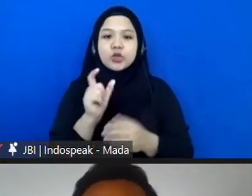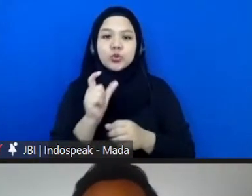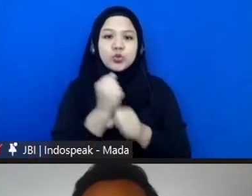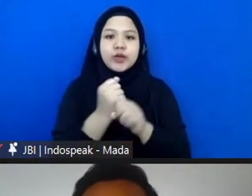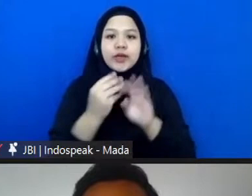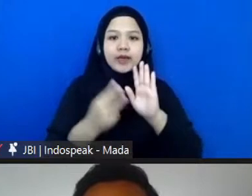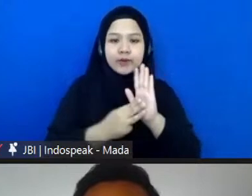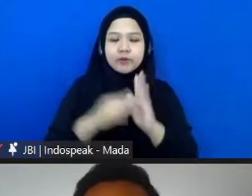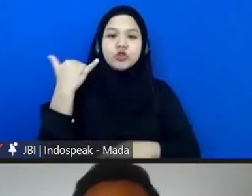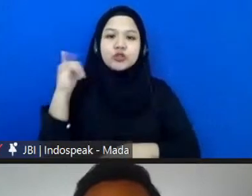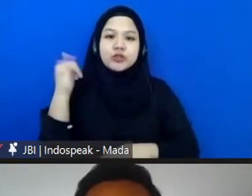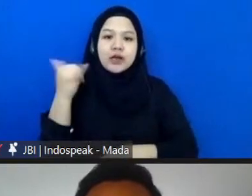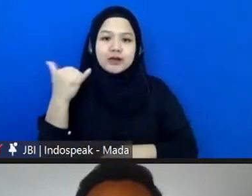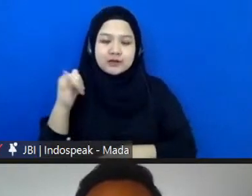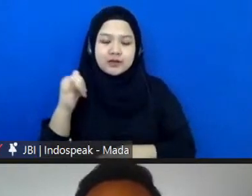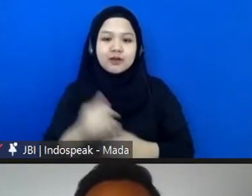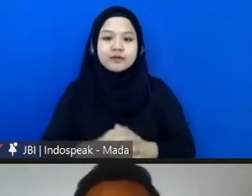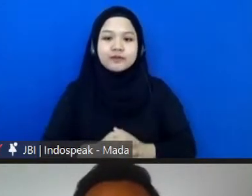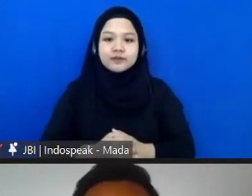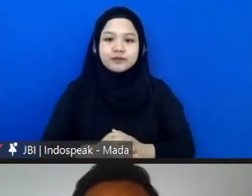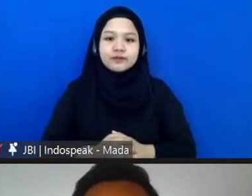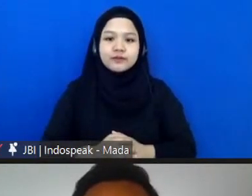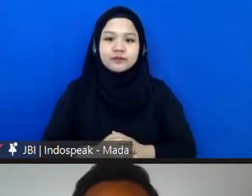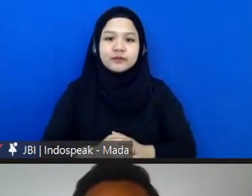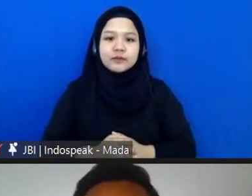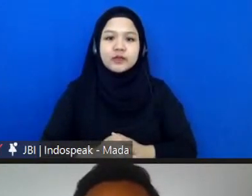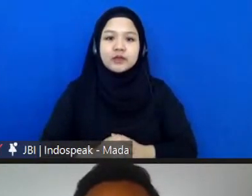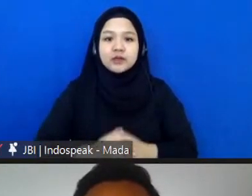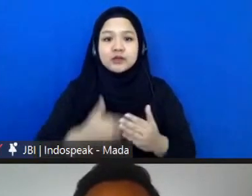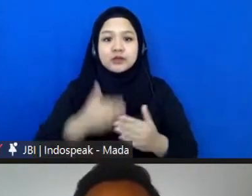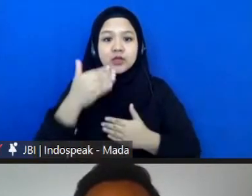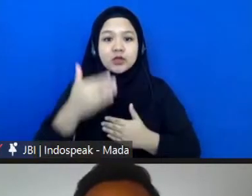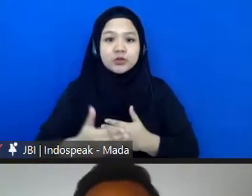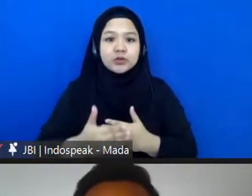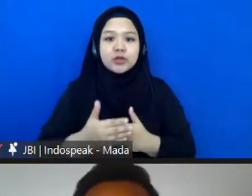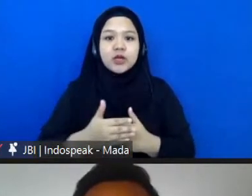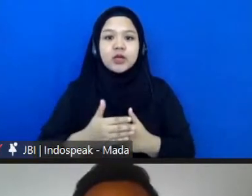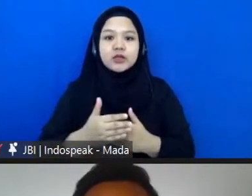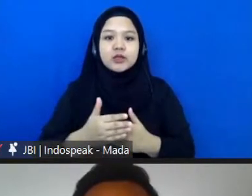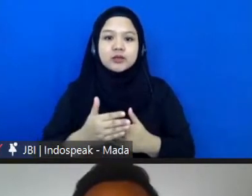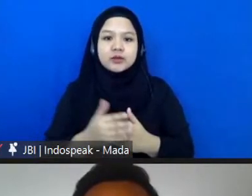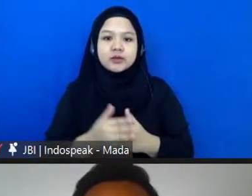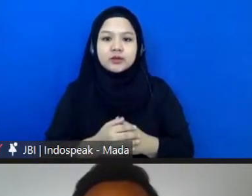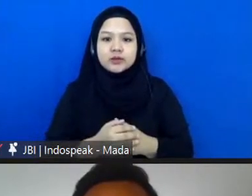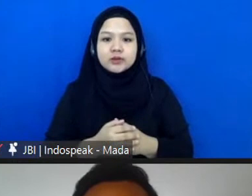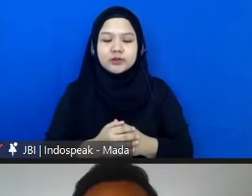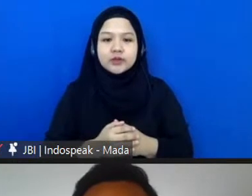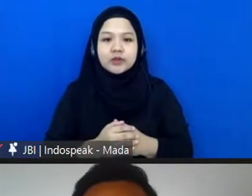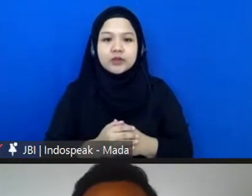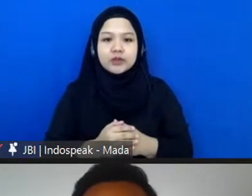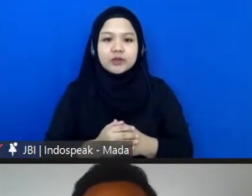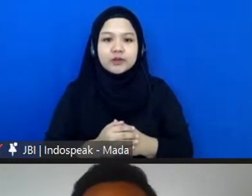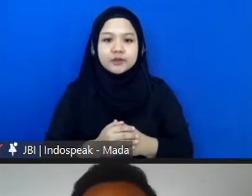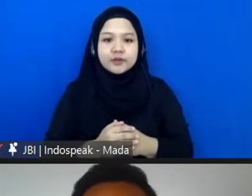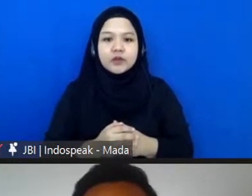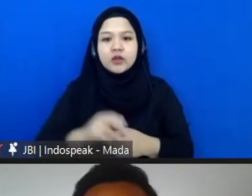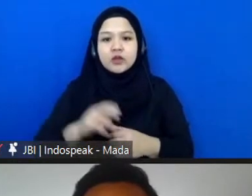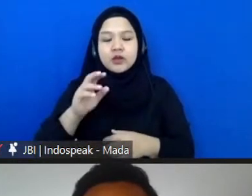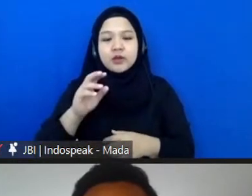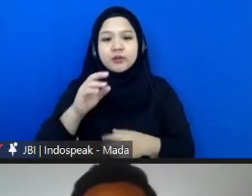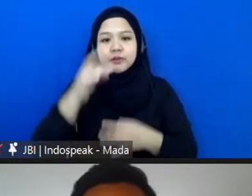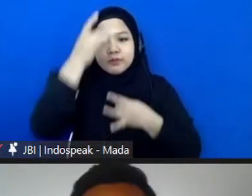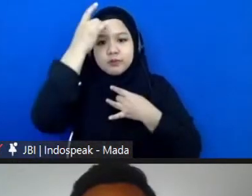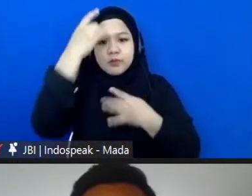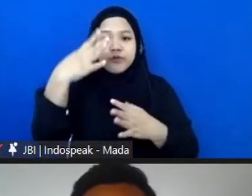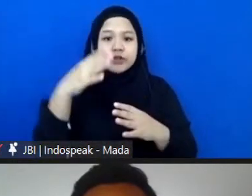particularly dengue, tuberculosis and malaria, and quality of care. Since 2013, Professor